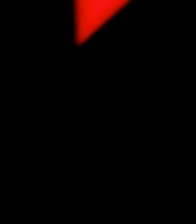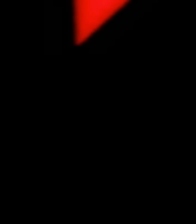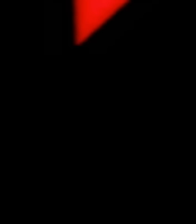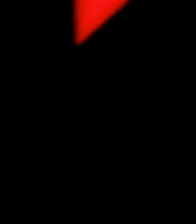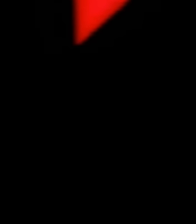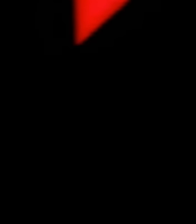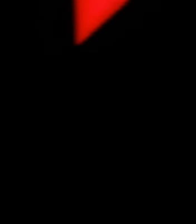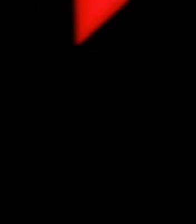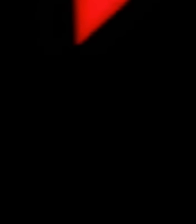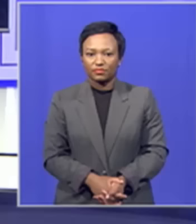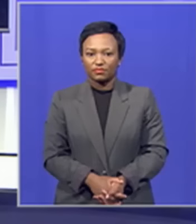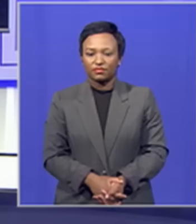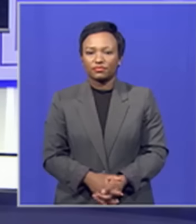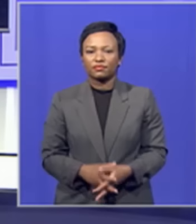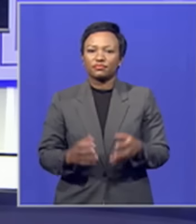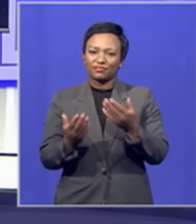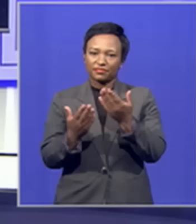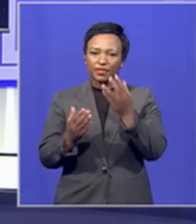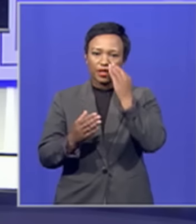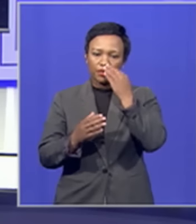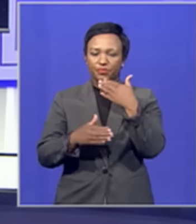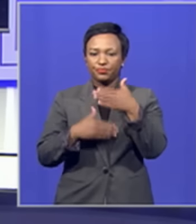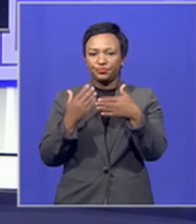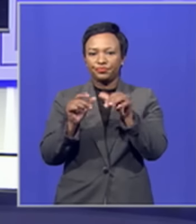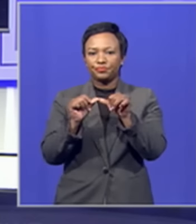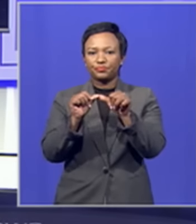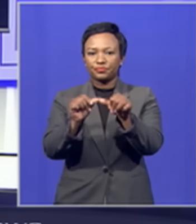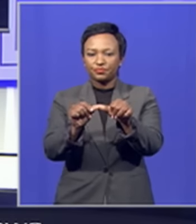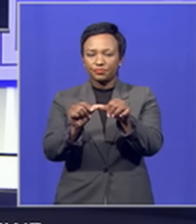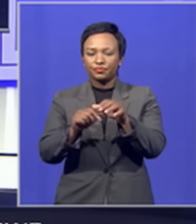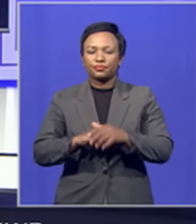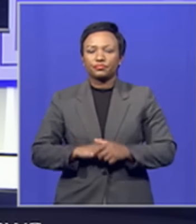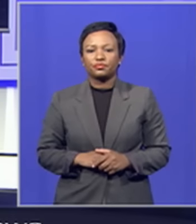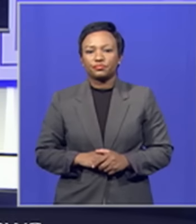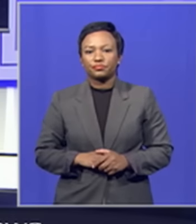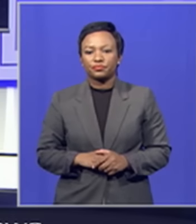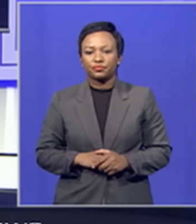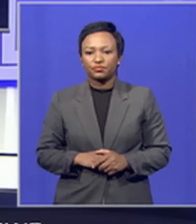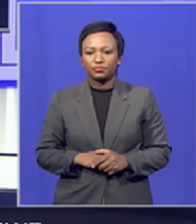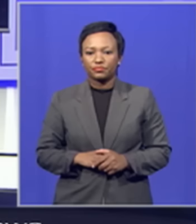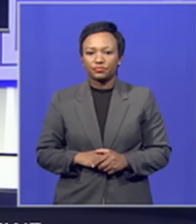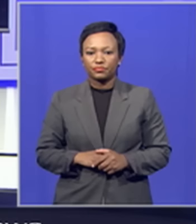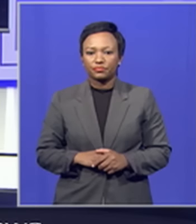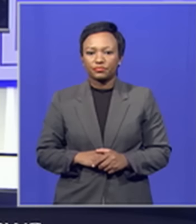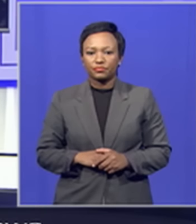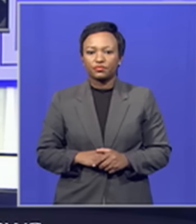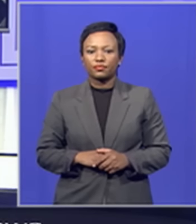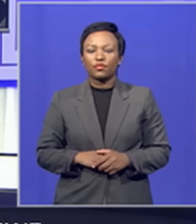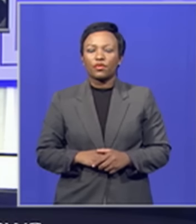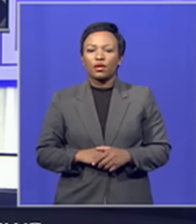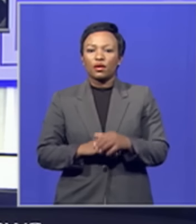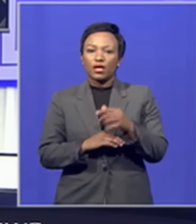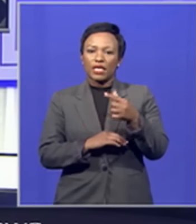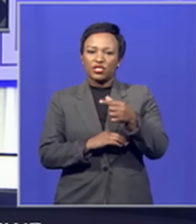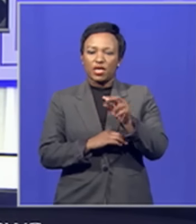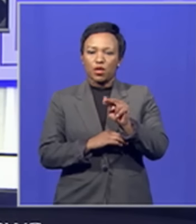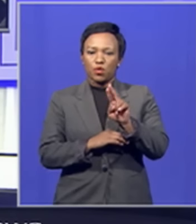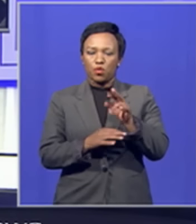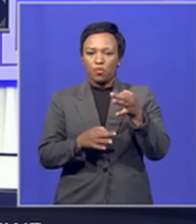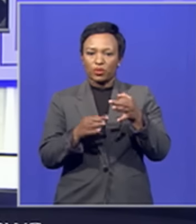Re tswela pele ka dikgang tsa rona. Makoko a dipolotiki a le 10 a puso